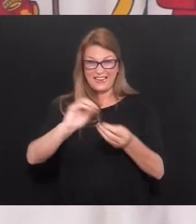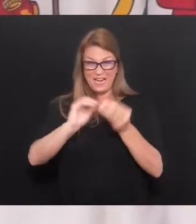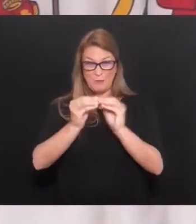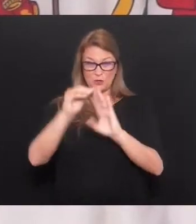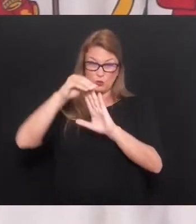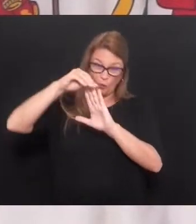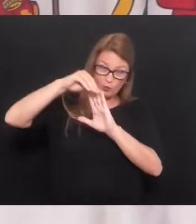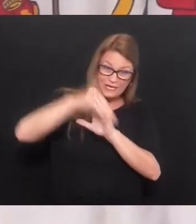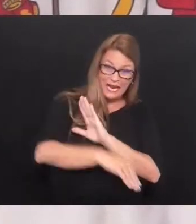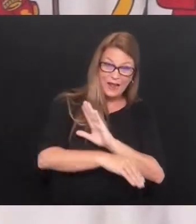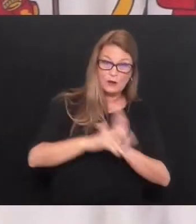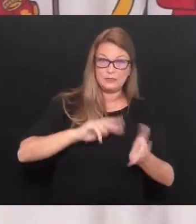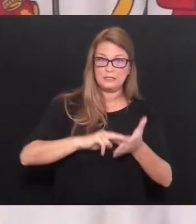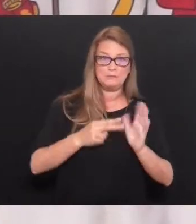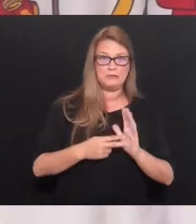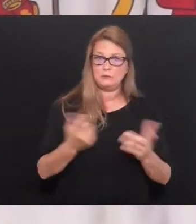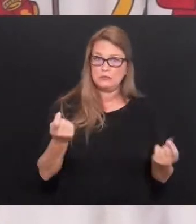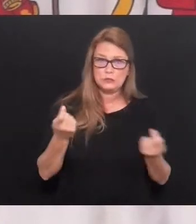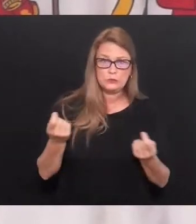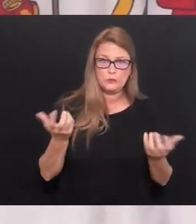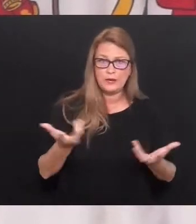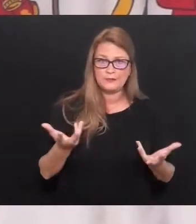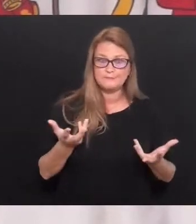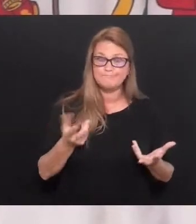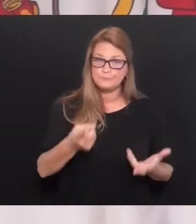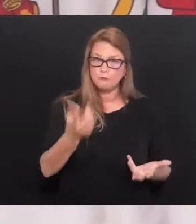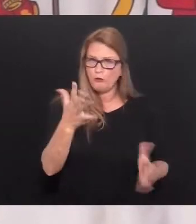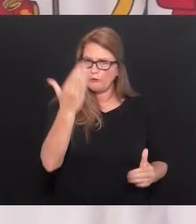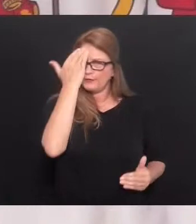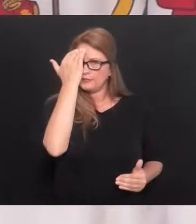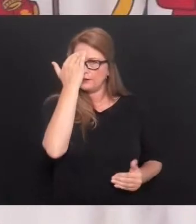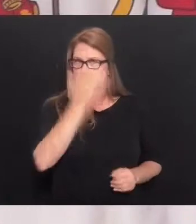do. We have one green county